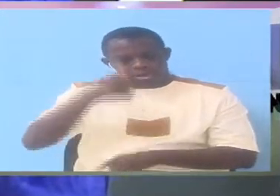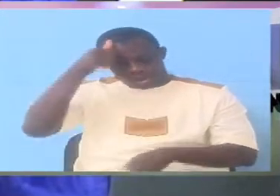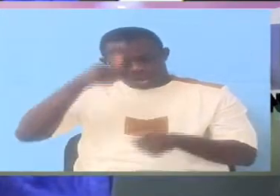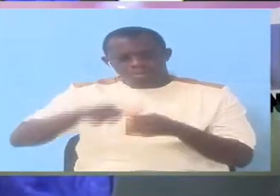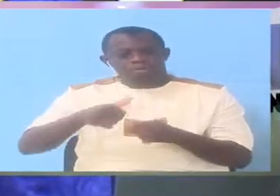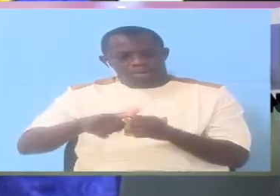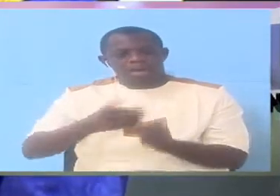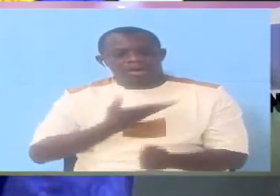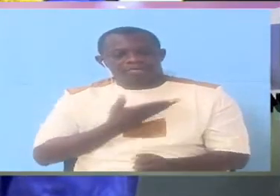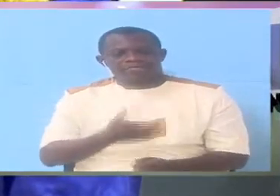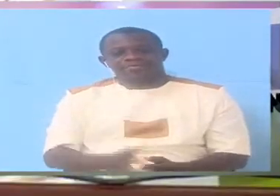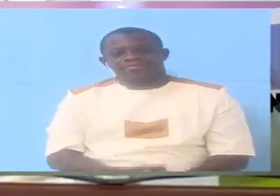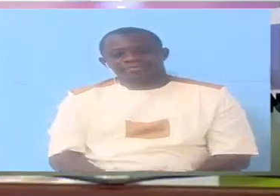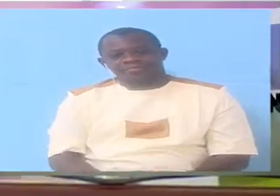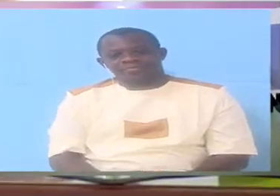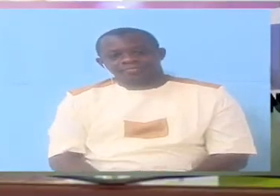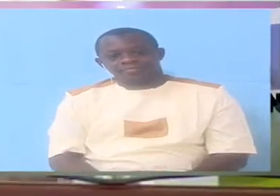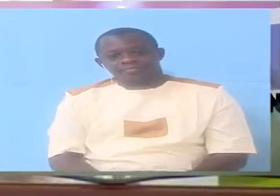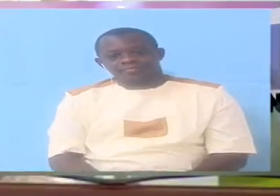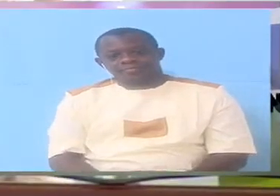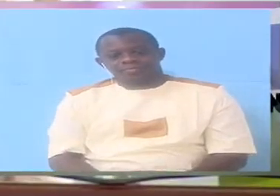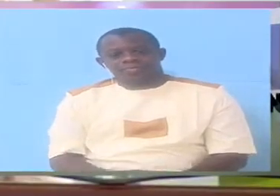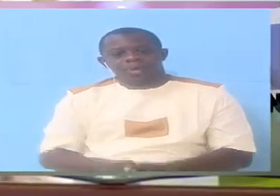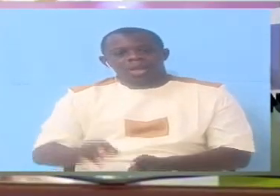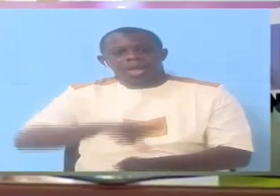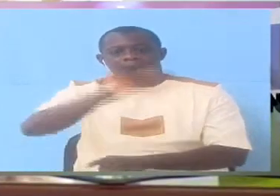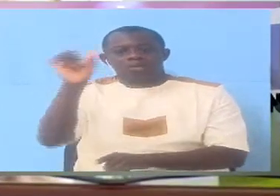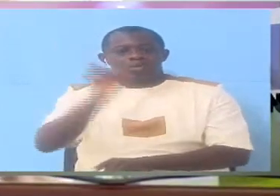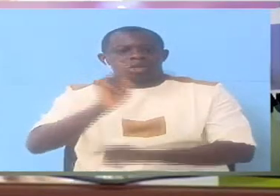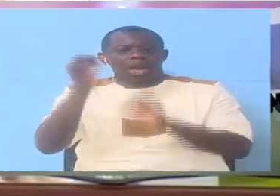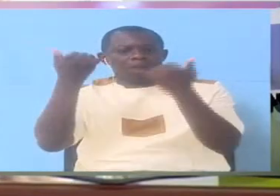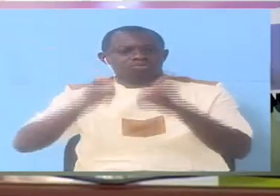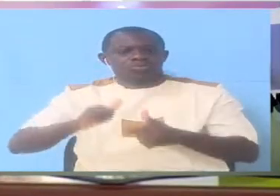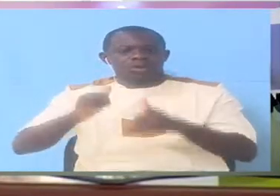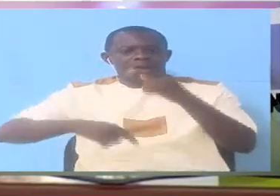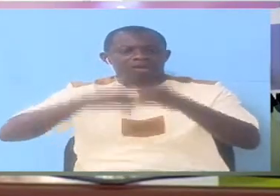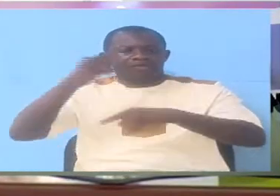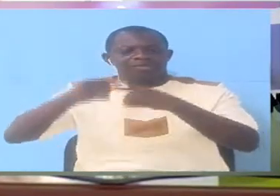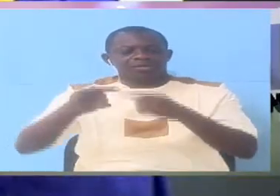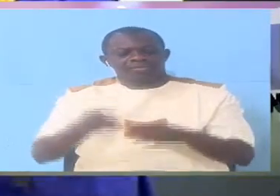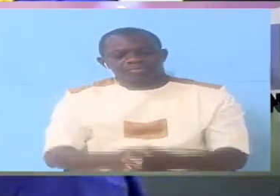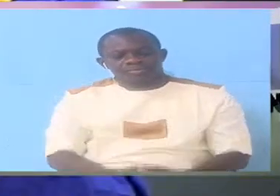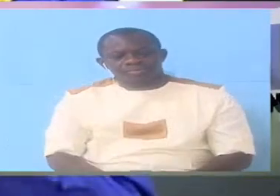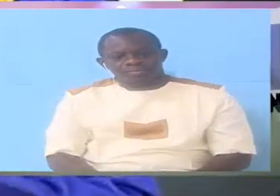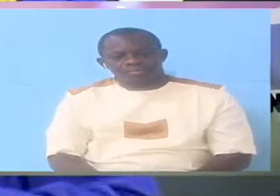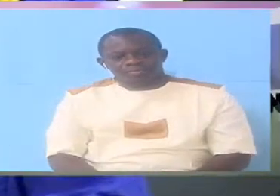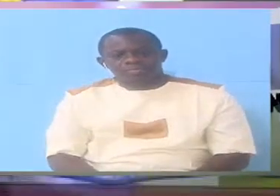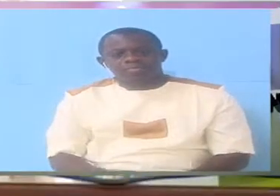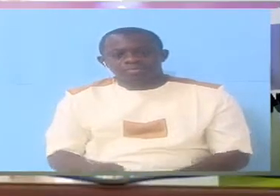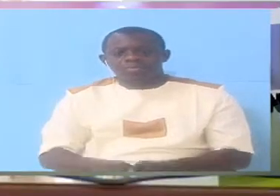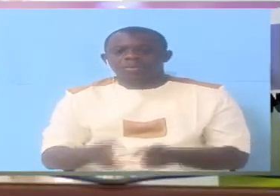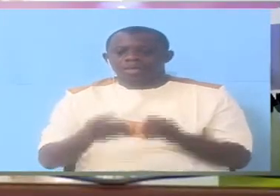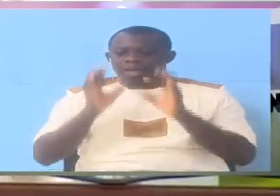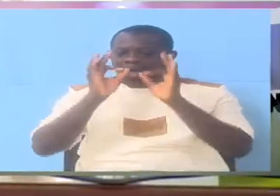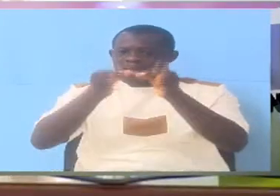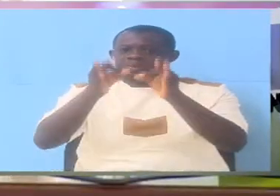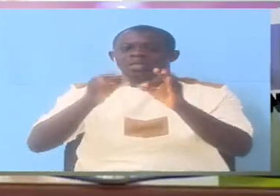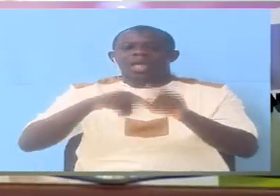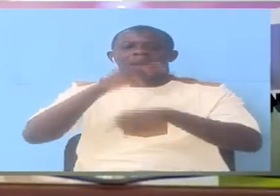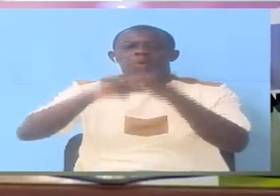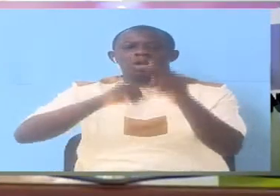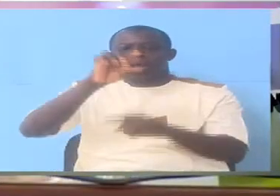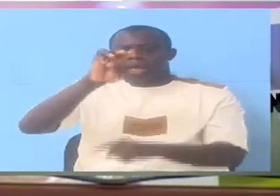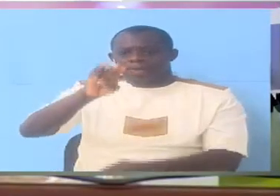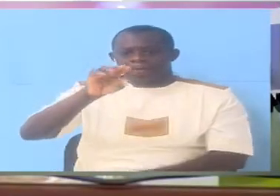remember, but for these ones, I remember fully. And then what happened after that? So give us a description of Mariama